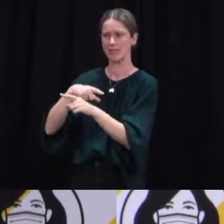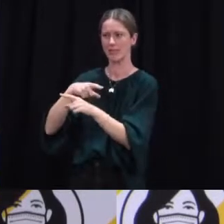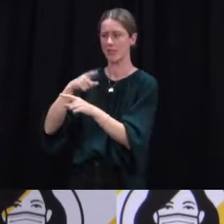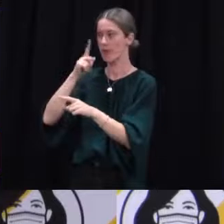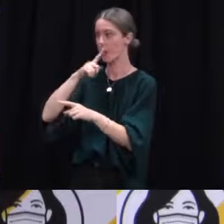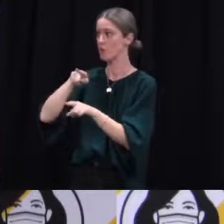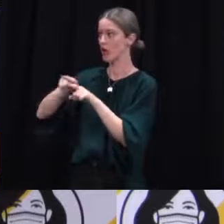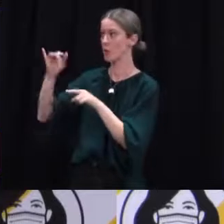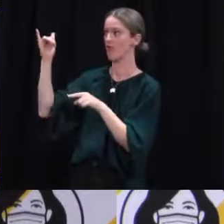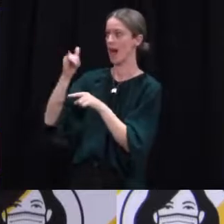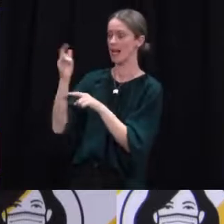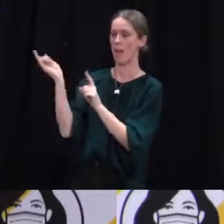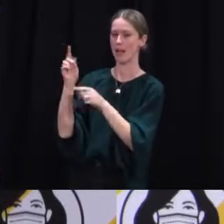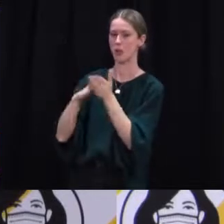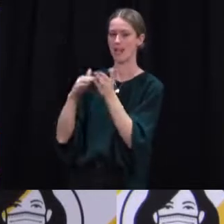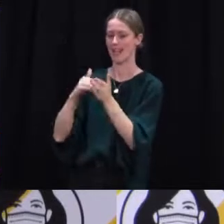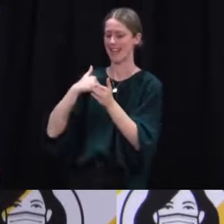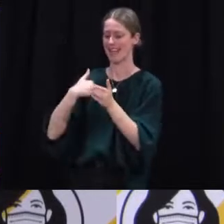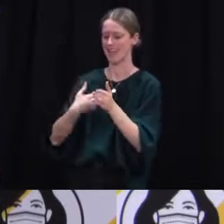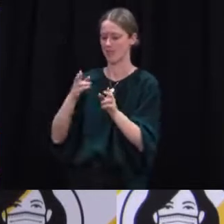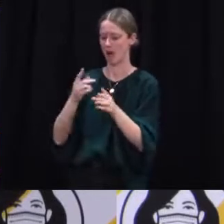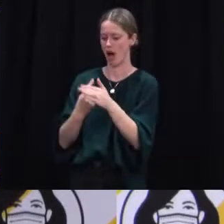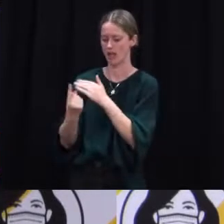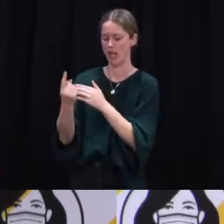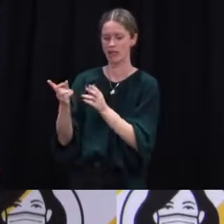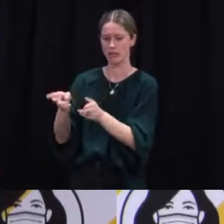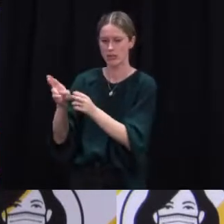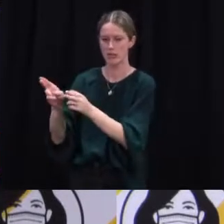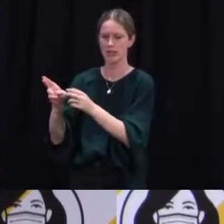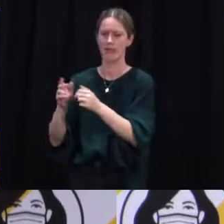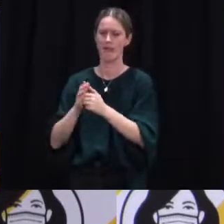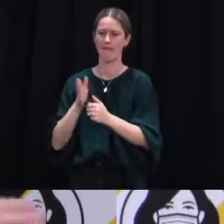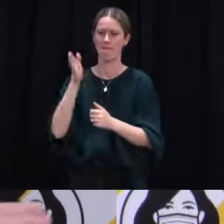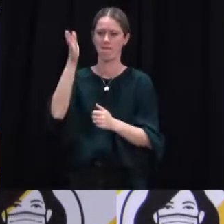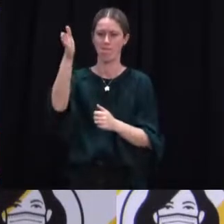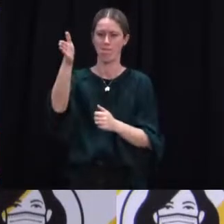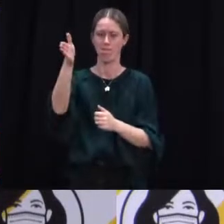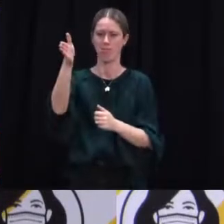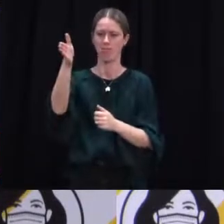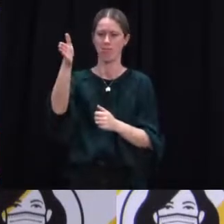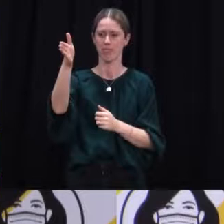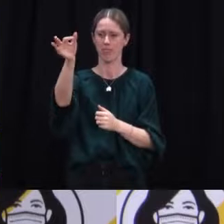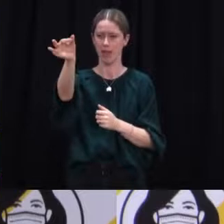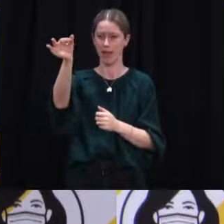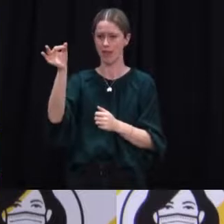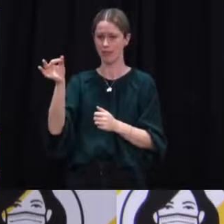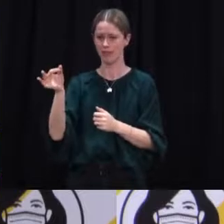to repurpose other MIQ facilities, but then we have to balance that up against the fact that we have pressure